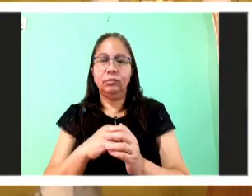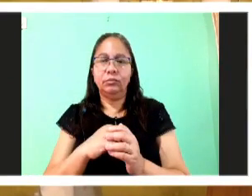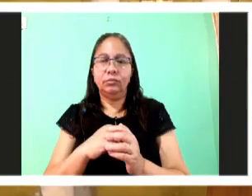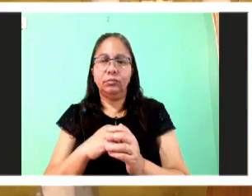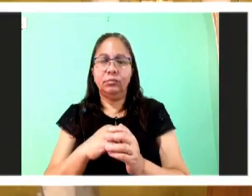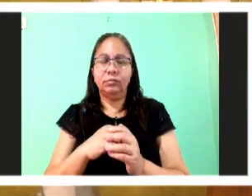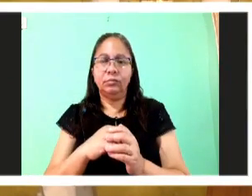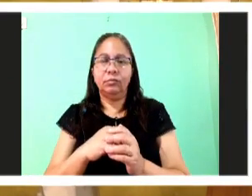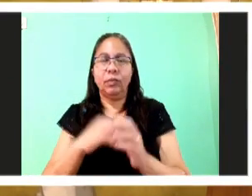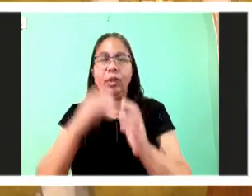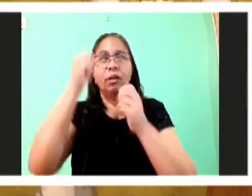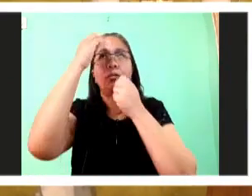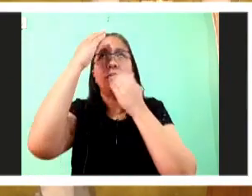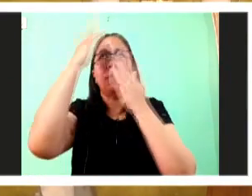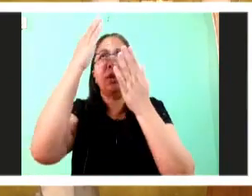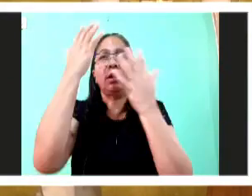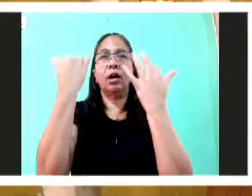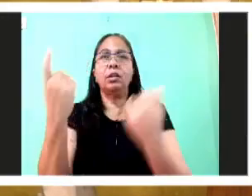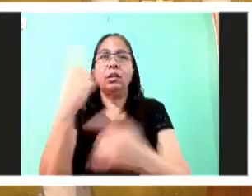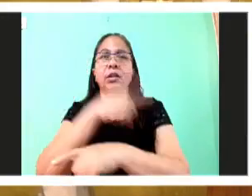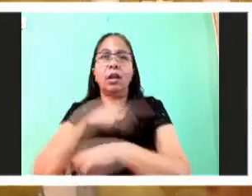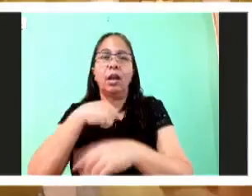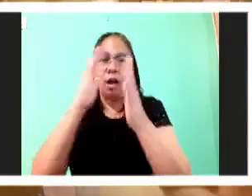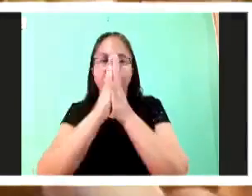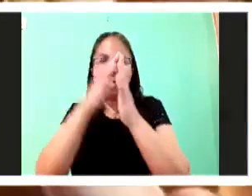Father, I pray today for all married couples